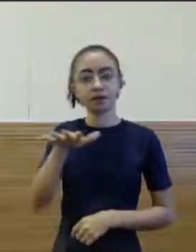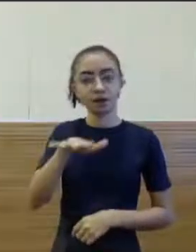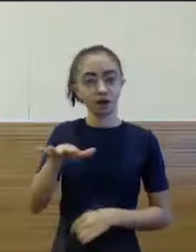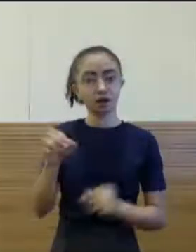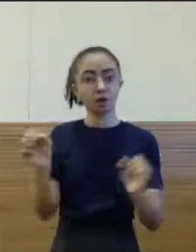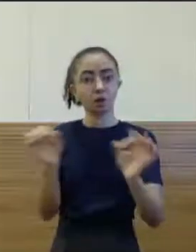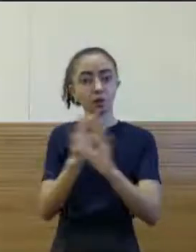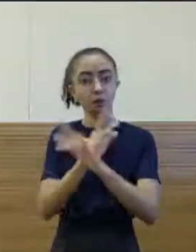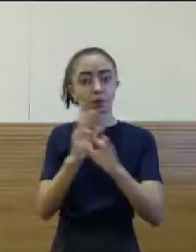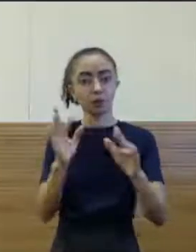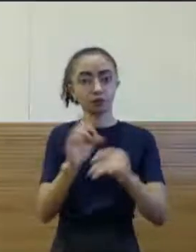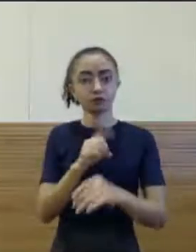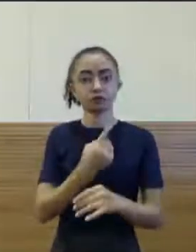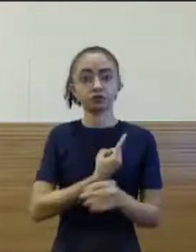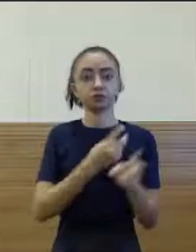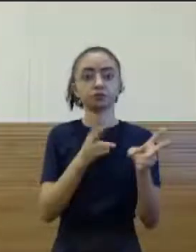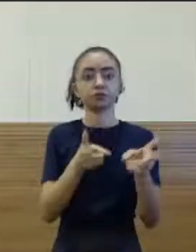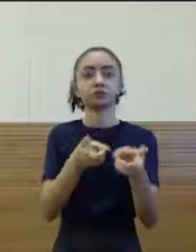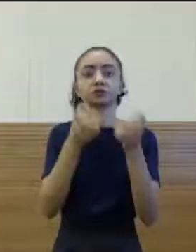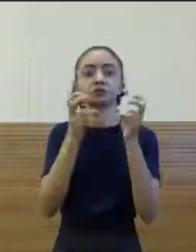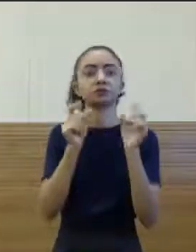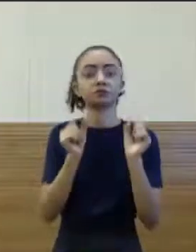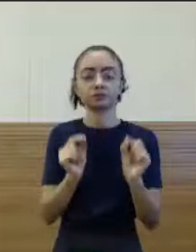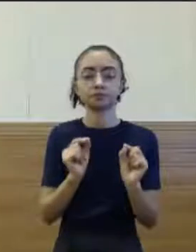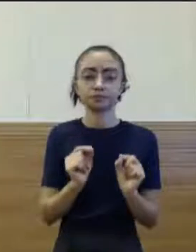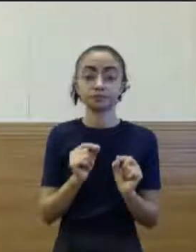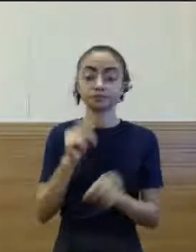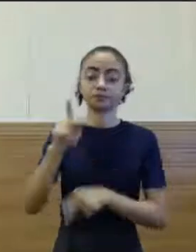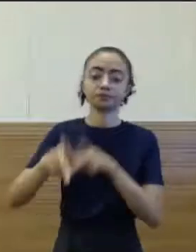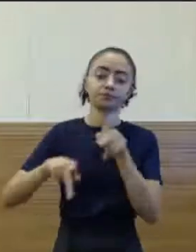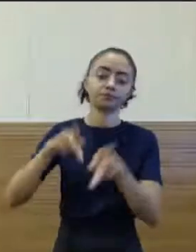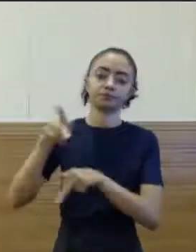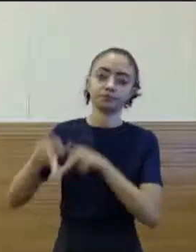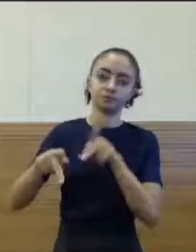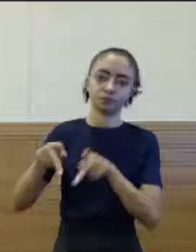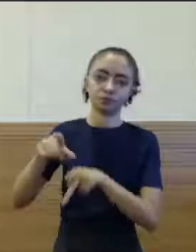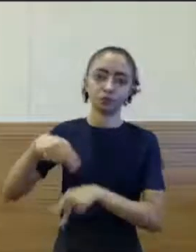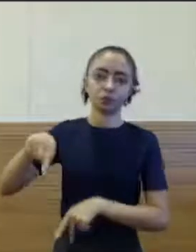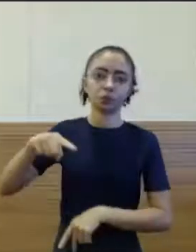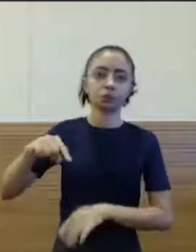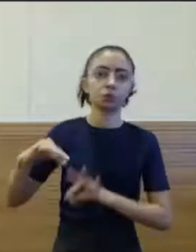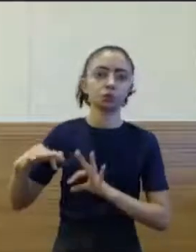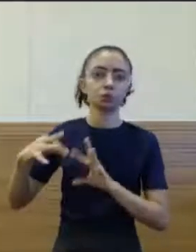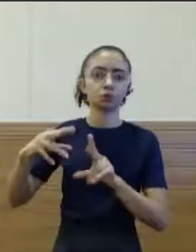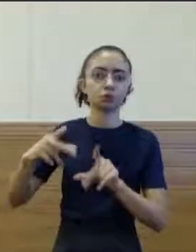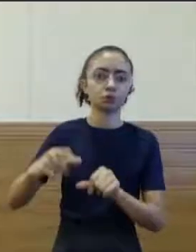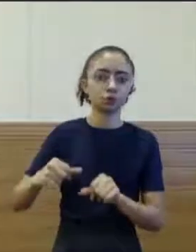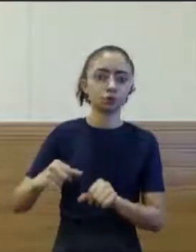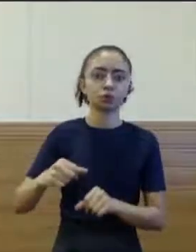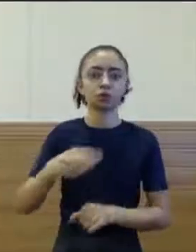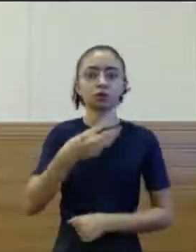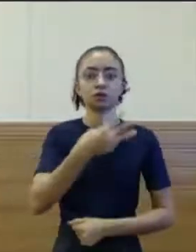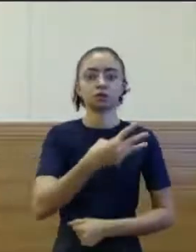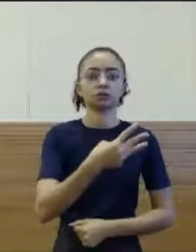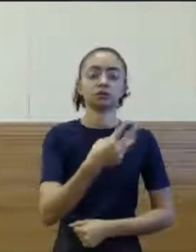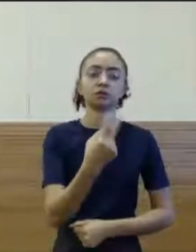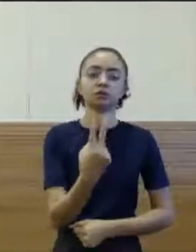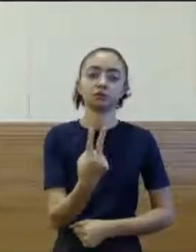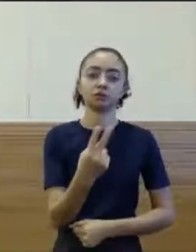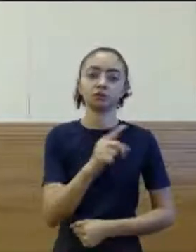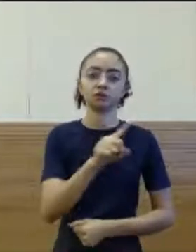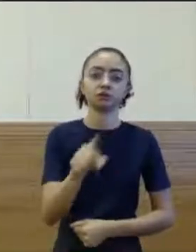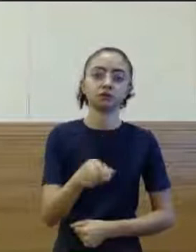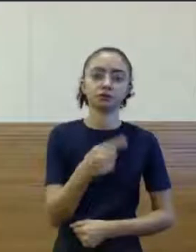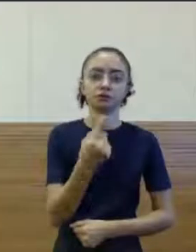You can see the median of the population was 32.1 per